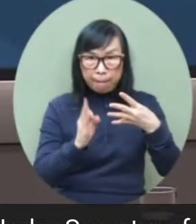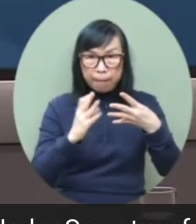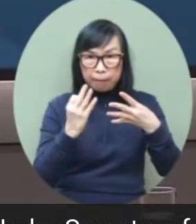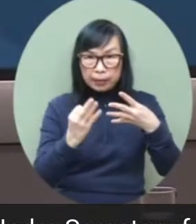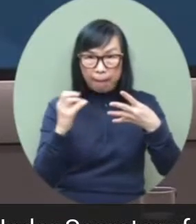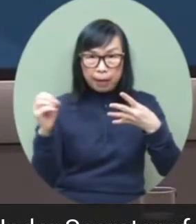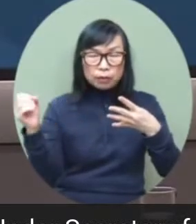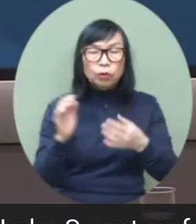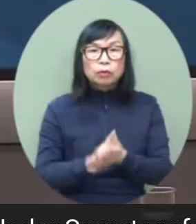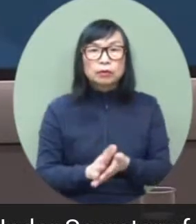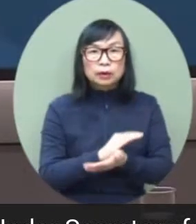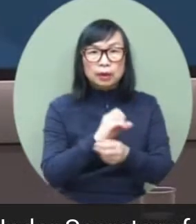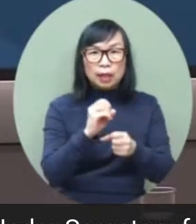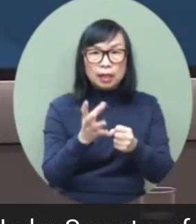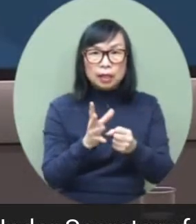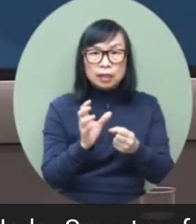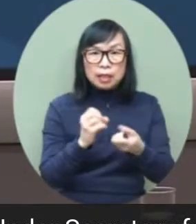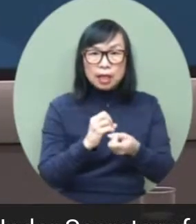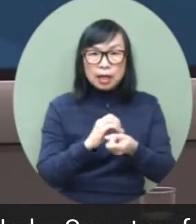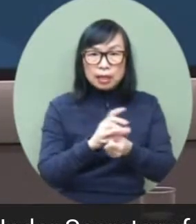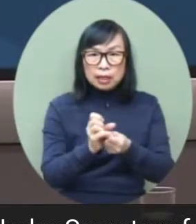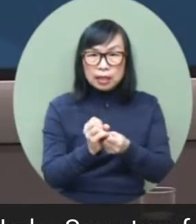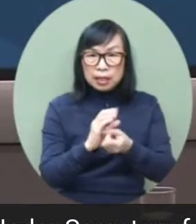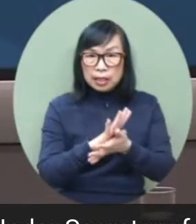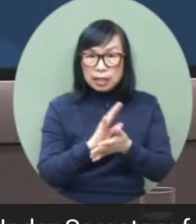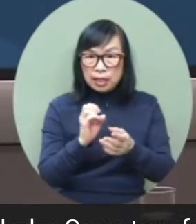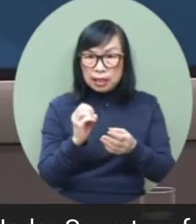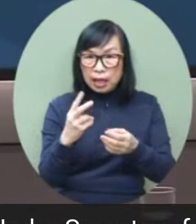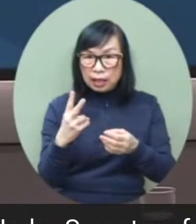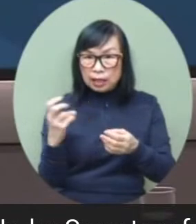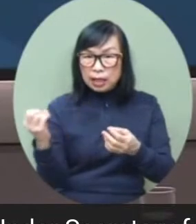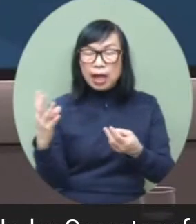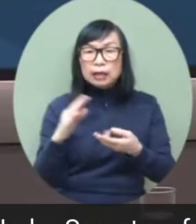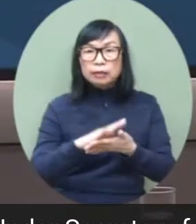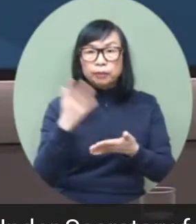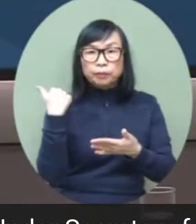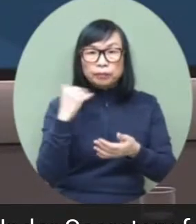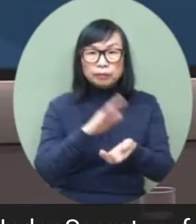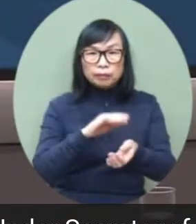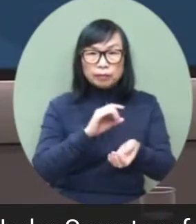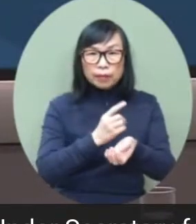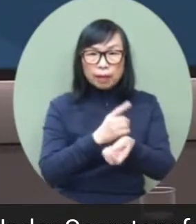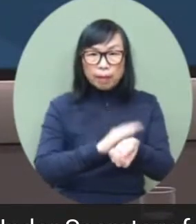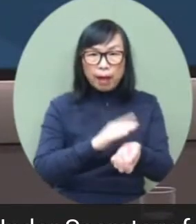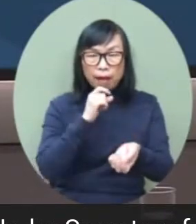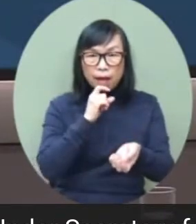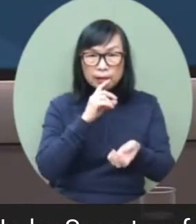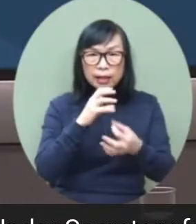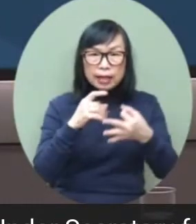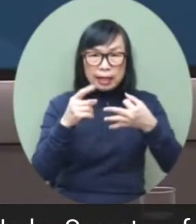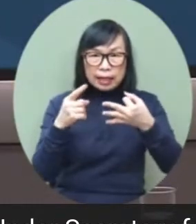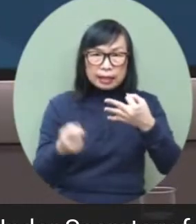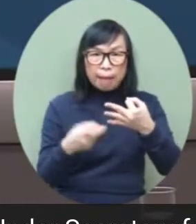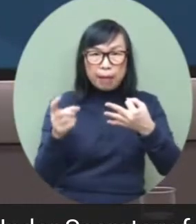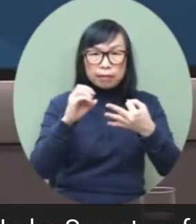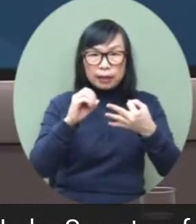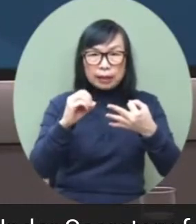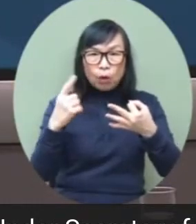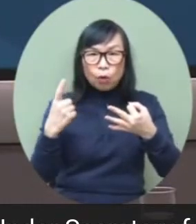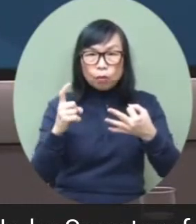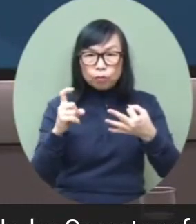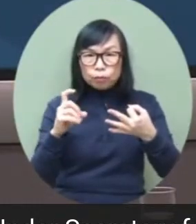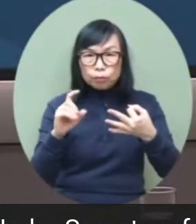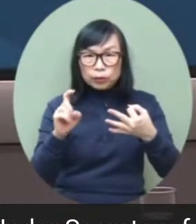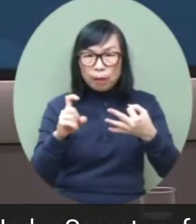at 4,300. Since the beginning of COVID to yesterday, we have registered